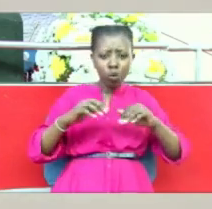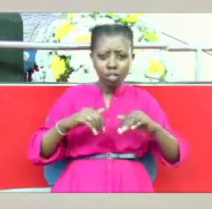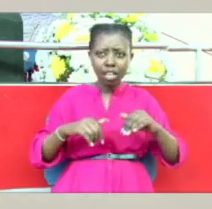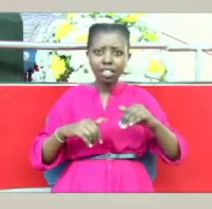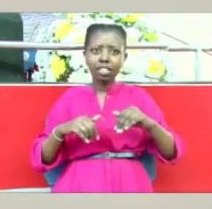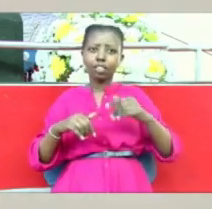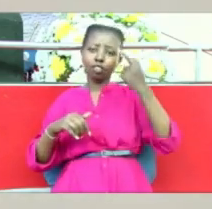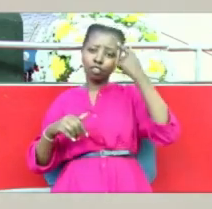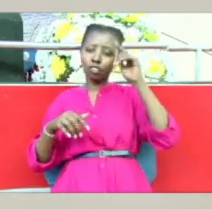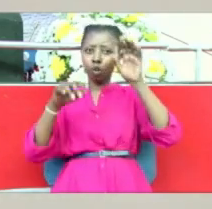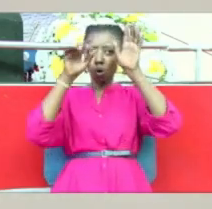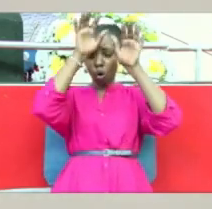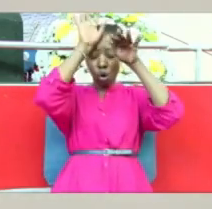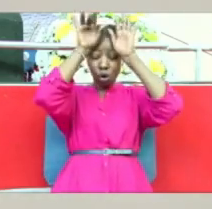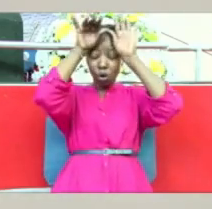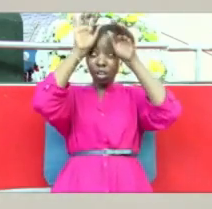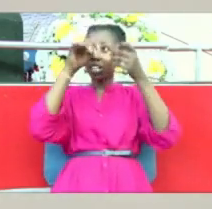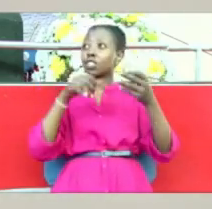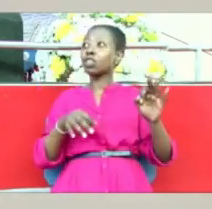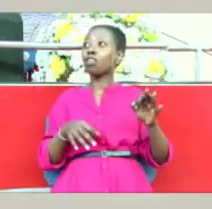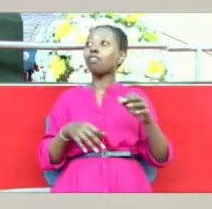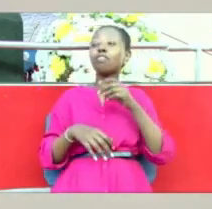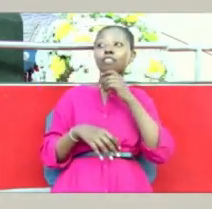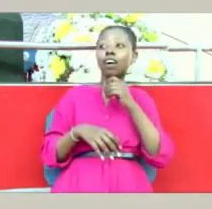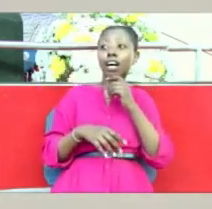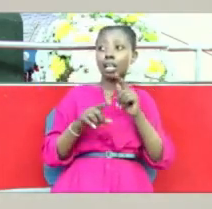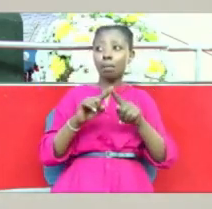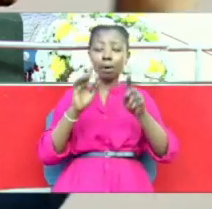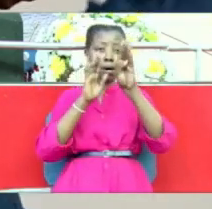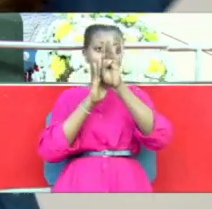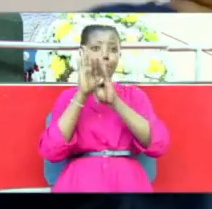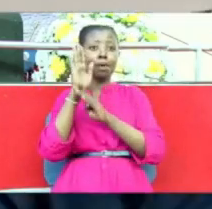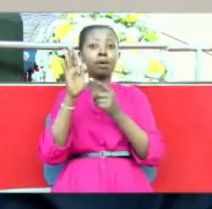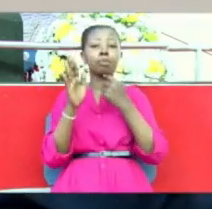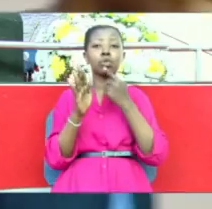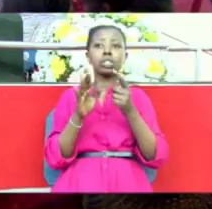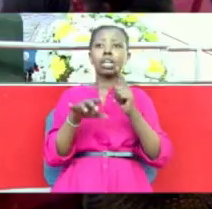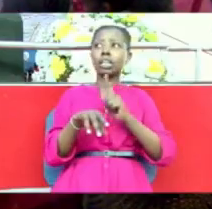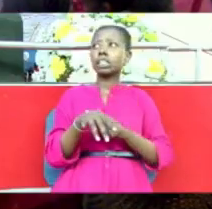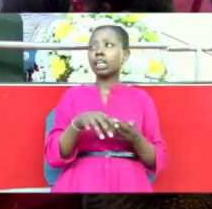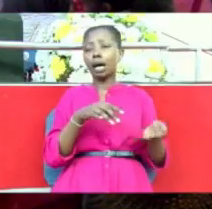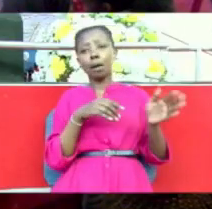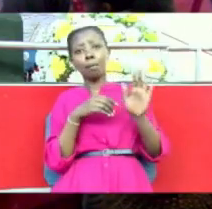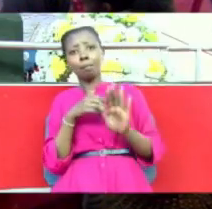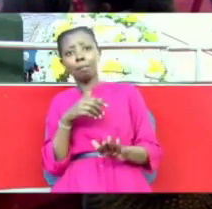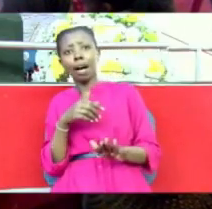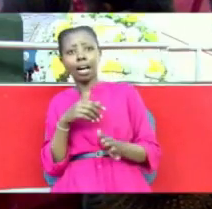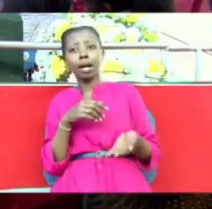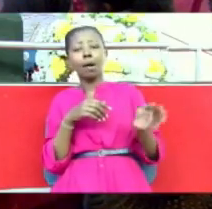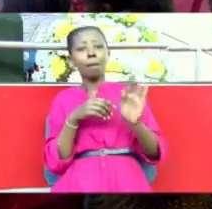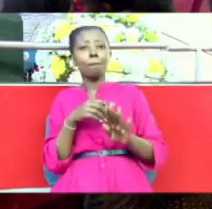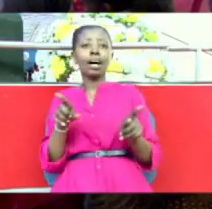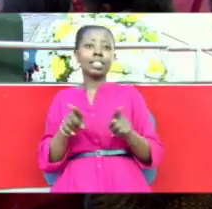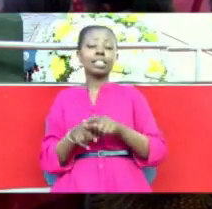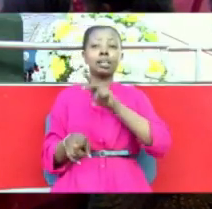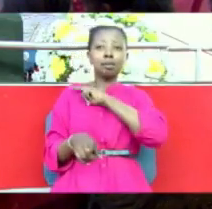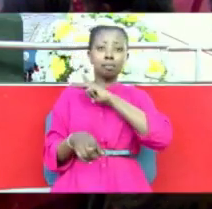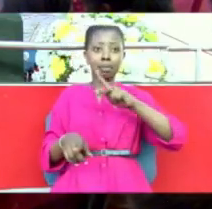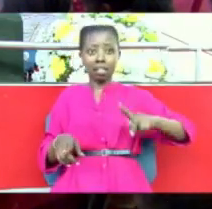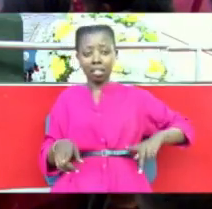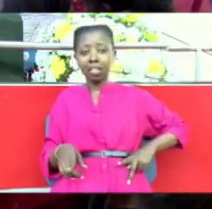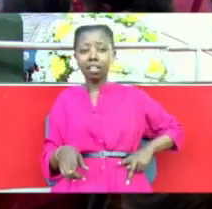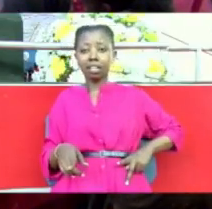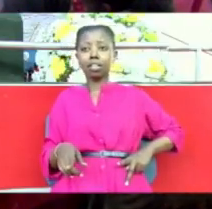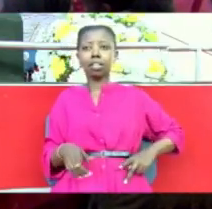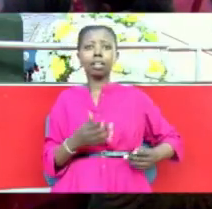his father. Alikuwa anatafuta punda wa baba. But the Bible says when he came back, he came back as a king. Biblia inasema aliporudi karudi kama mfalme. May